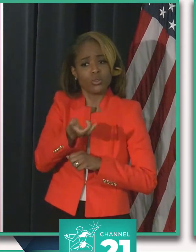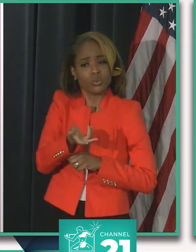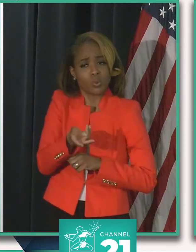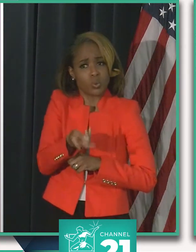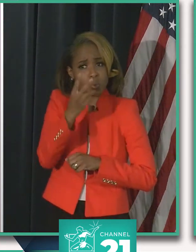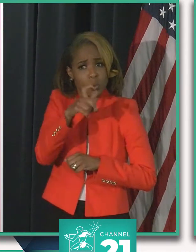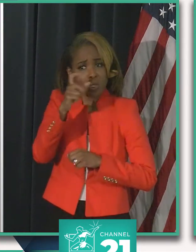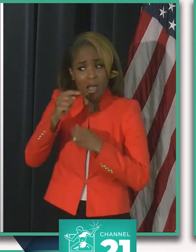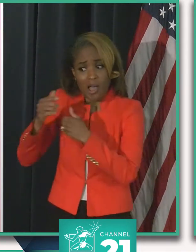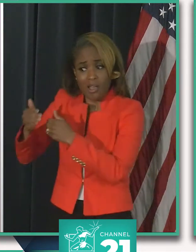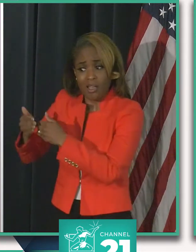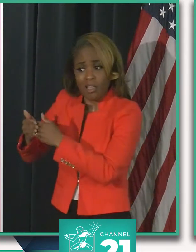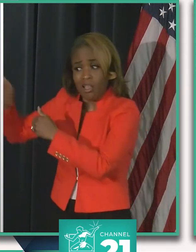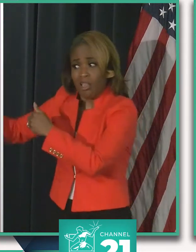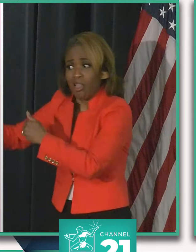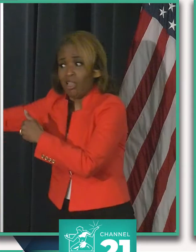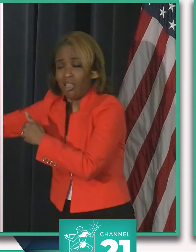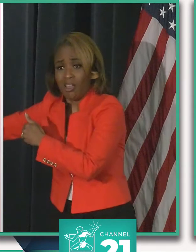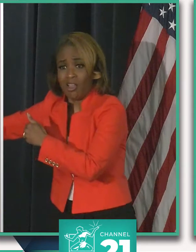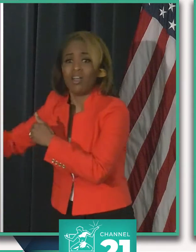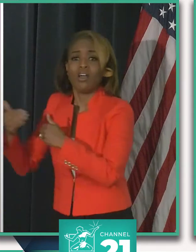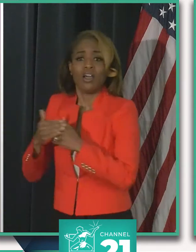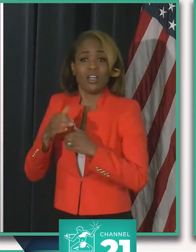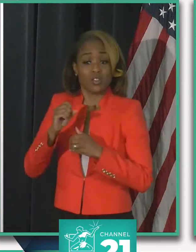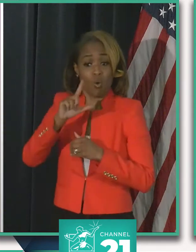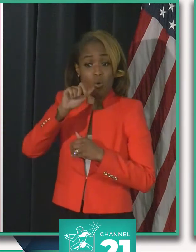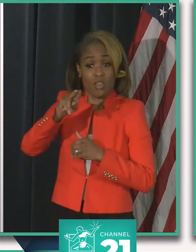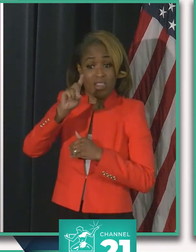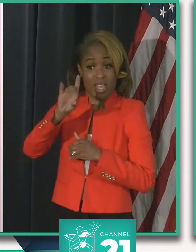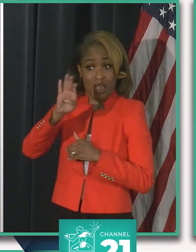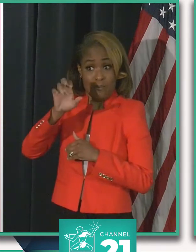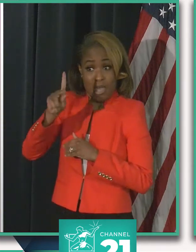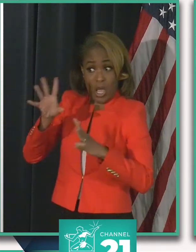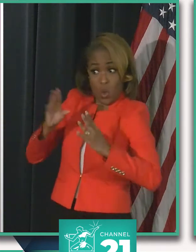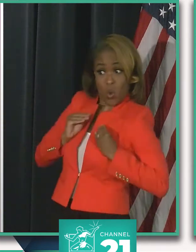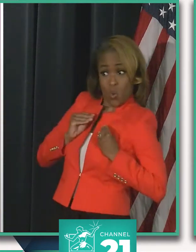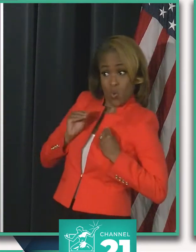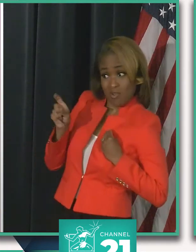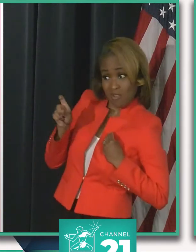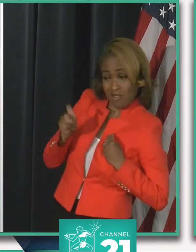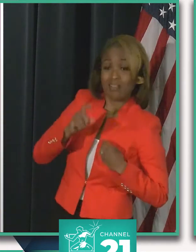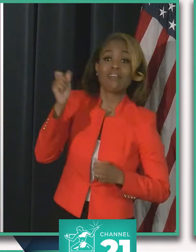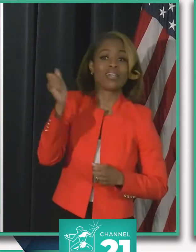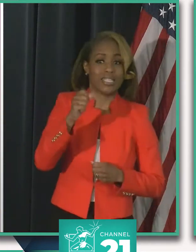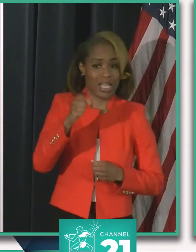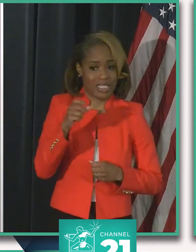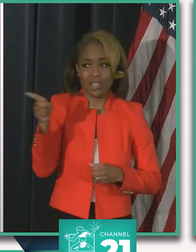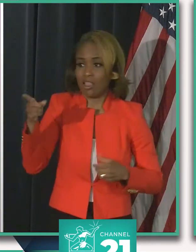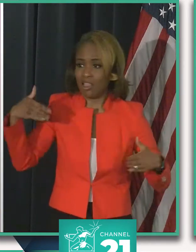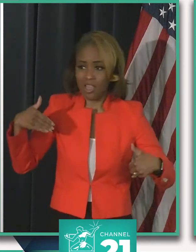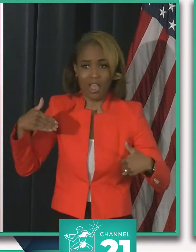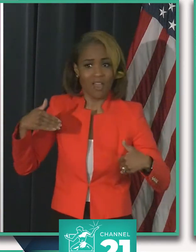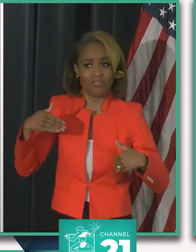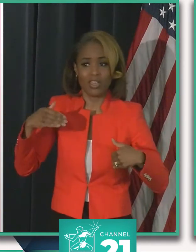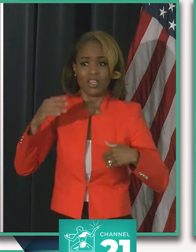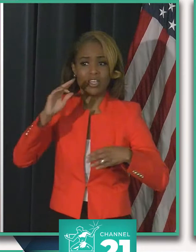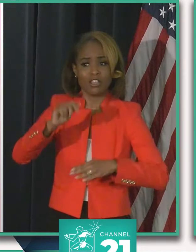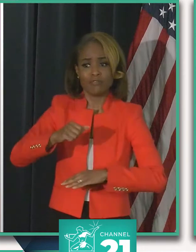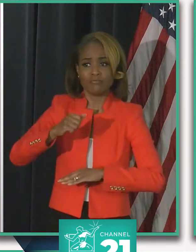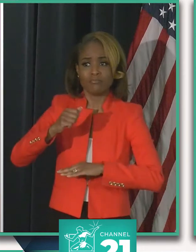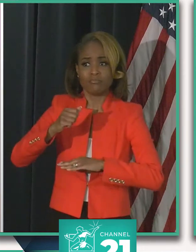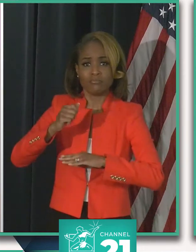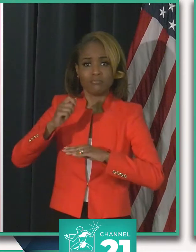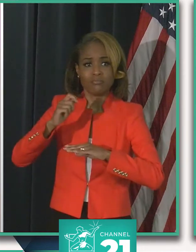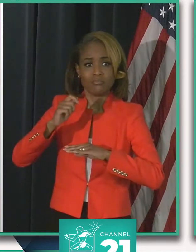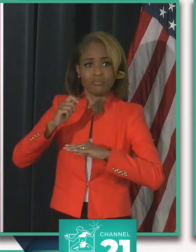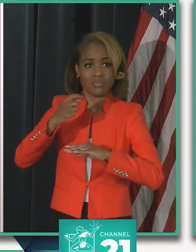that lot? Yes, they are. And does the land bank own them? Yes, they do. And they have not put them up for sale in the last